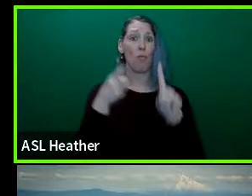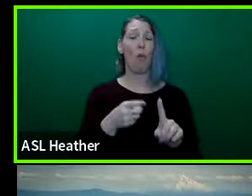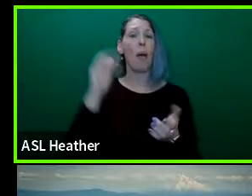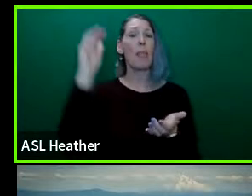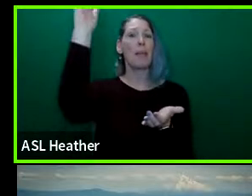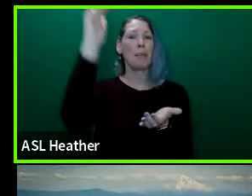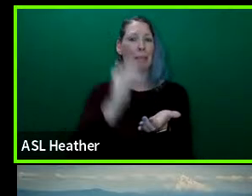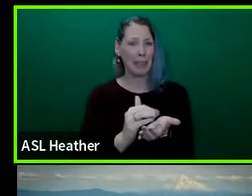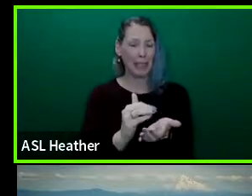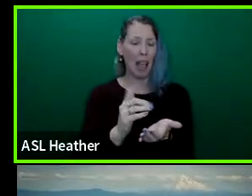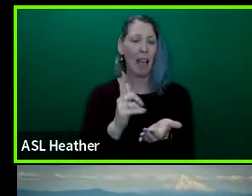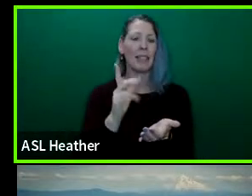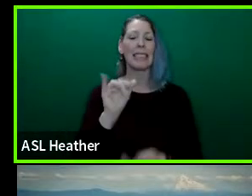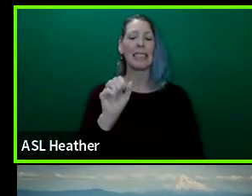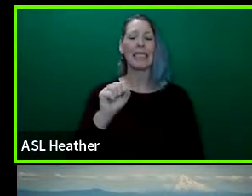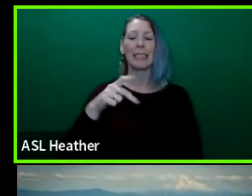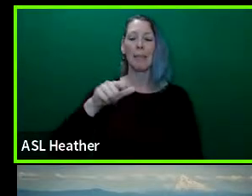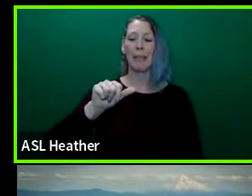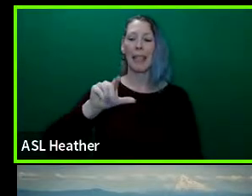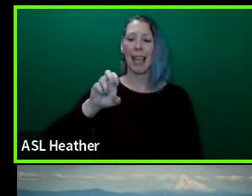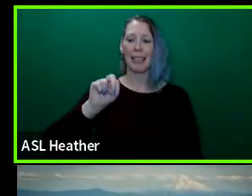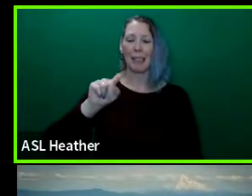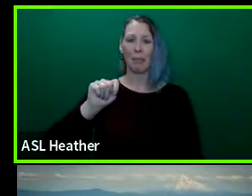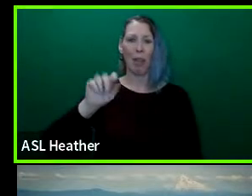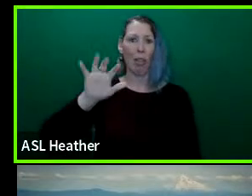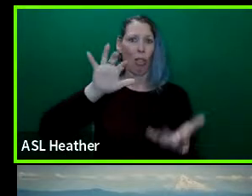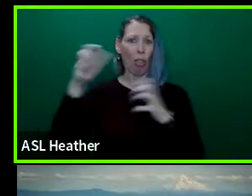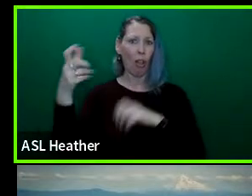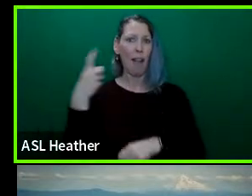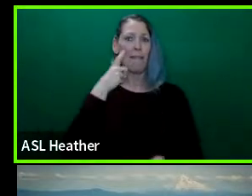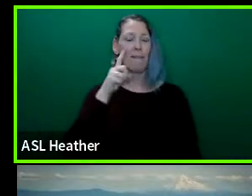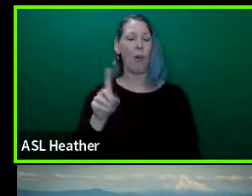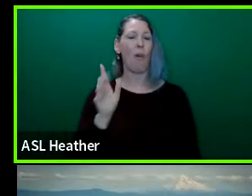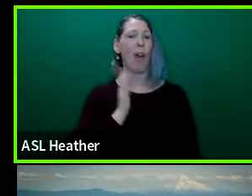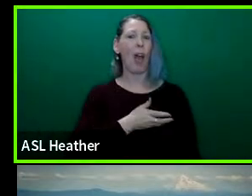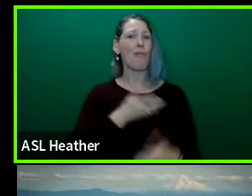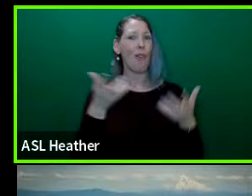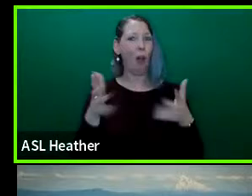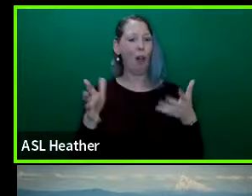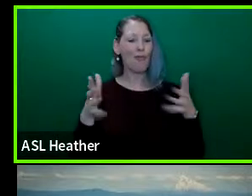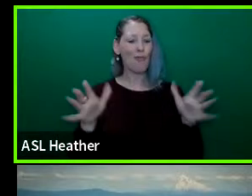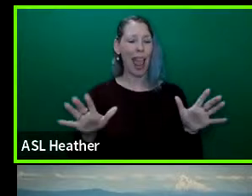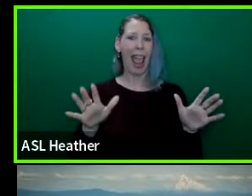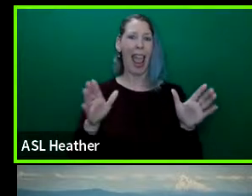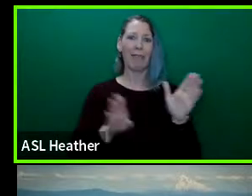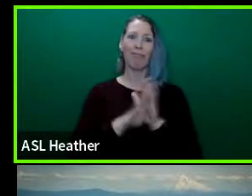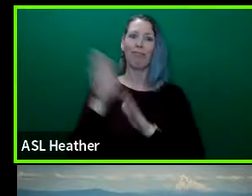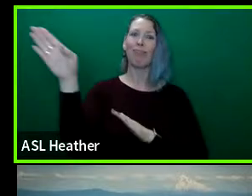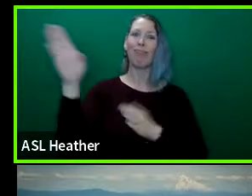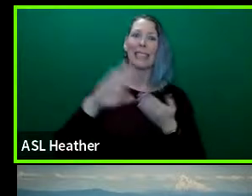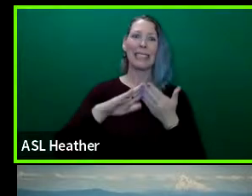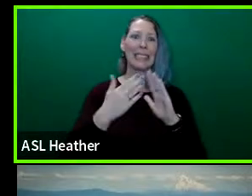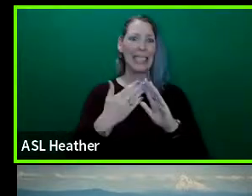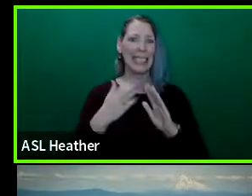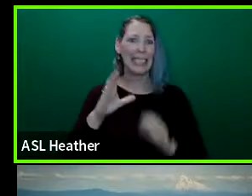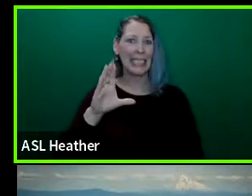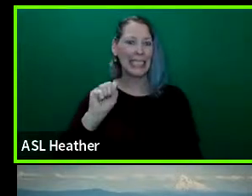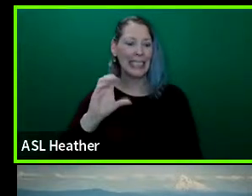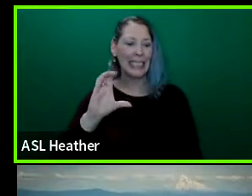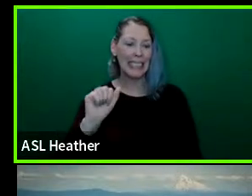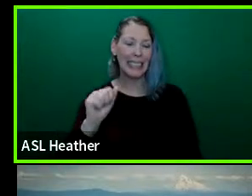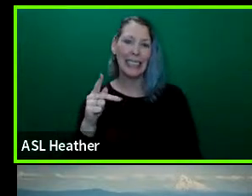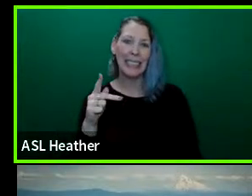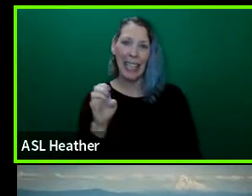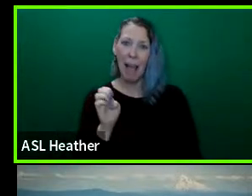minimize displacement or avoiding disruption of an already vibrant city streetscape in downtown Vancouver, and providing continued access and equity